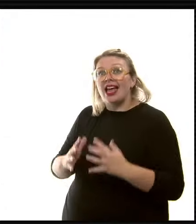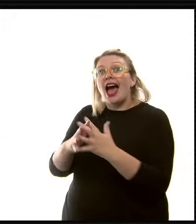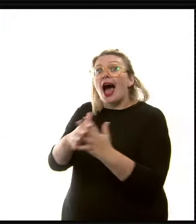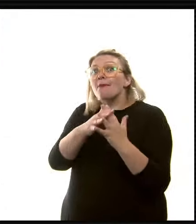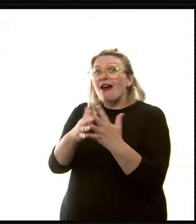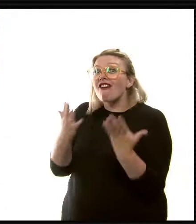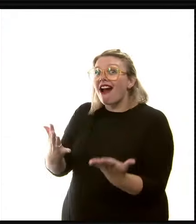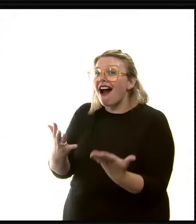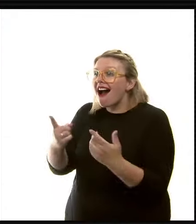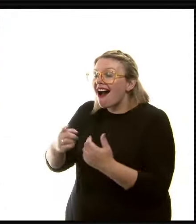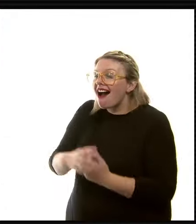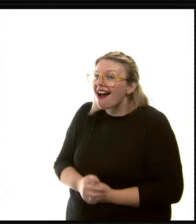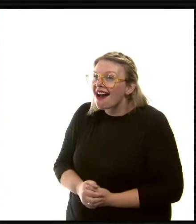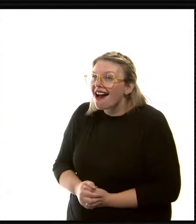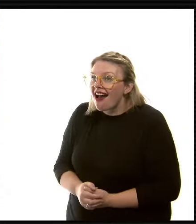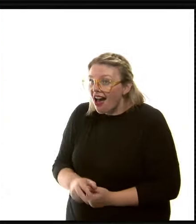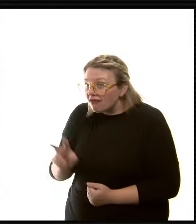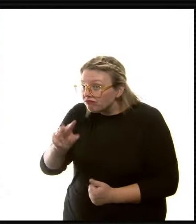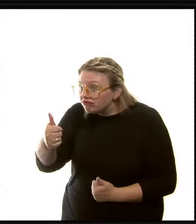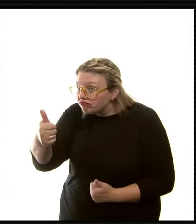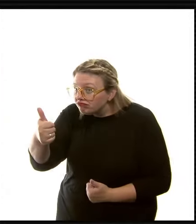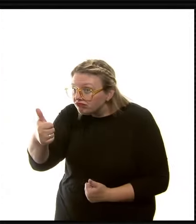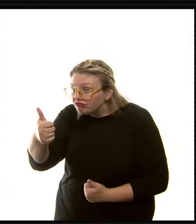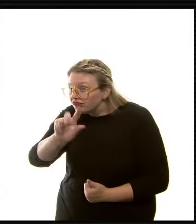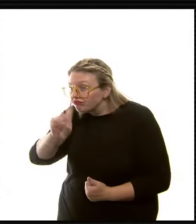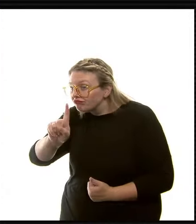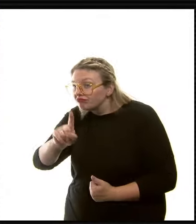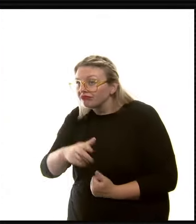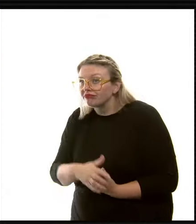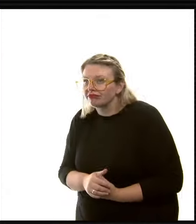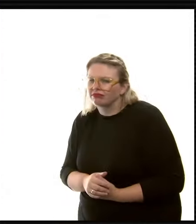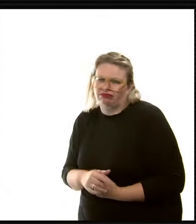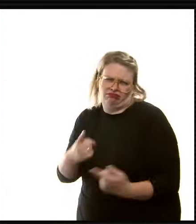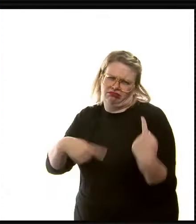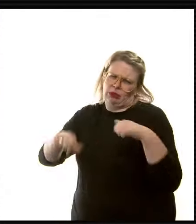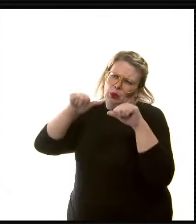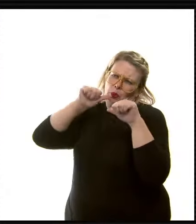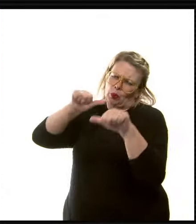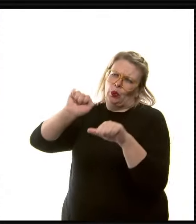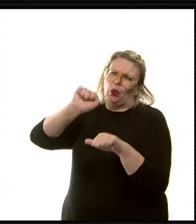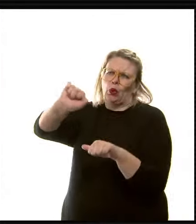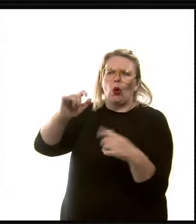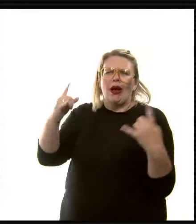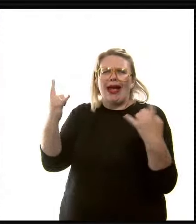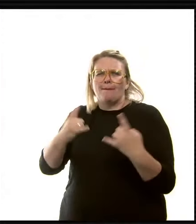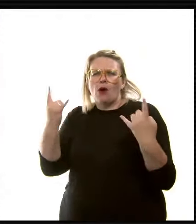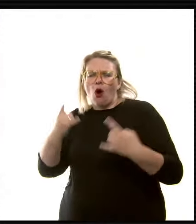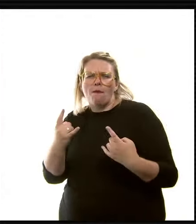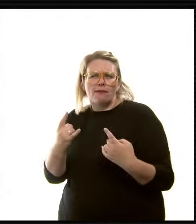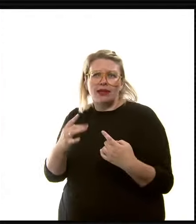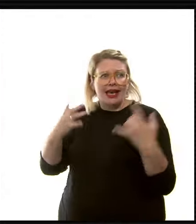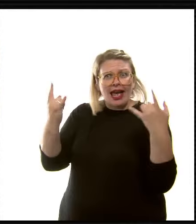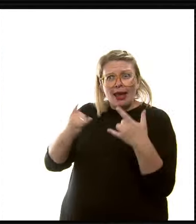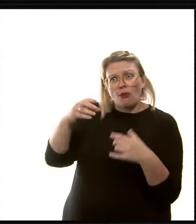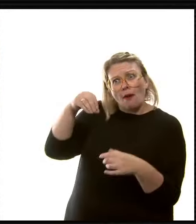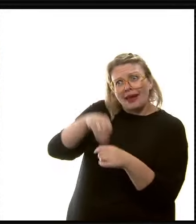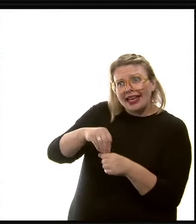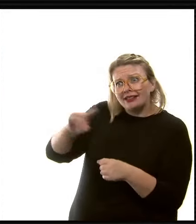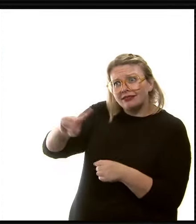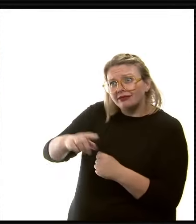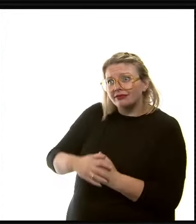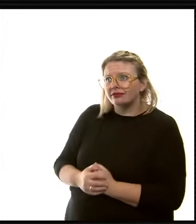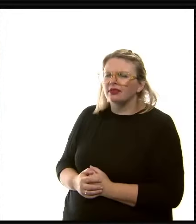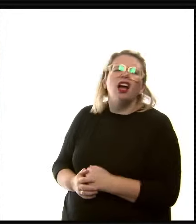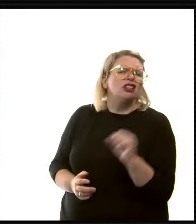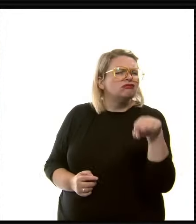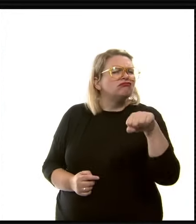USA. Sarita, Randall, how you doing? Now, your fans love your love and passion for hip-hop. Are you incorporating this into your build today?